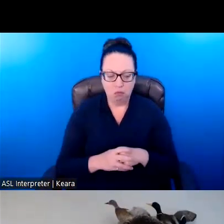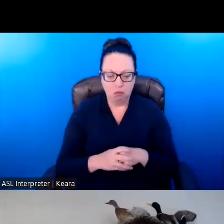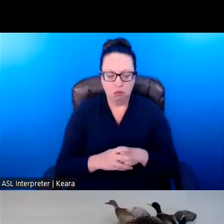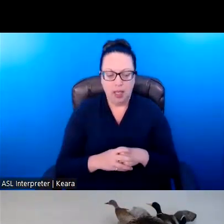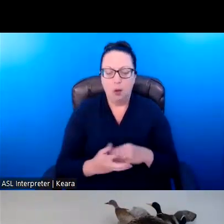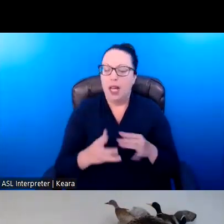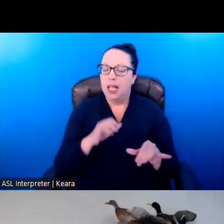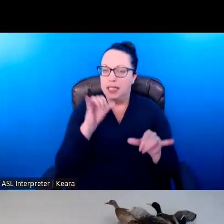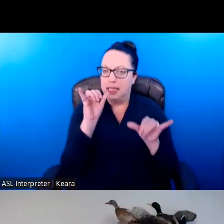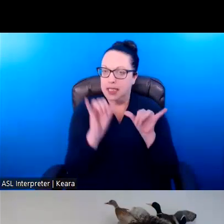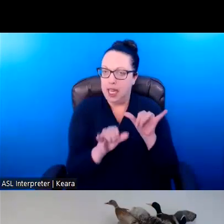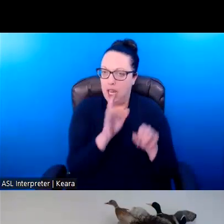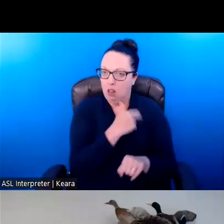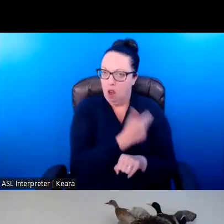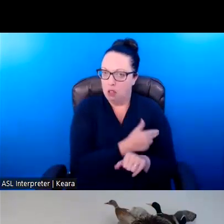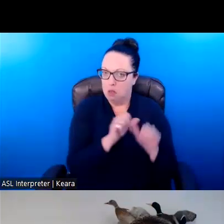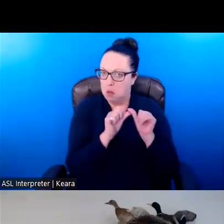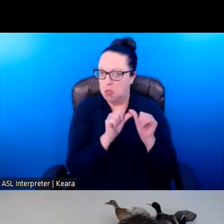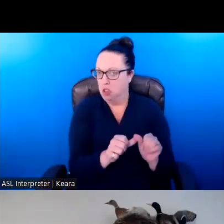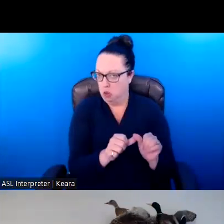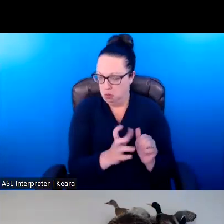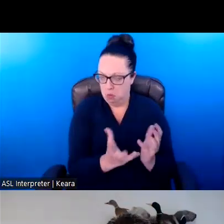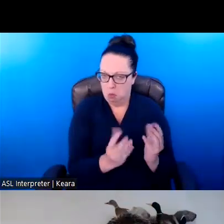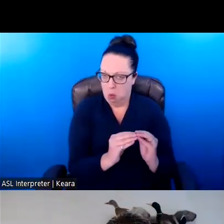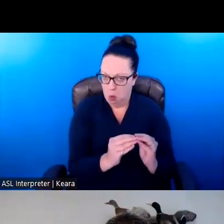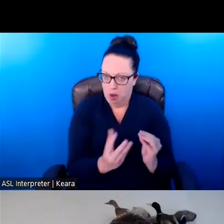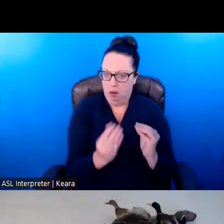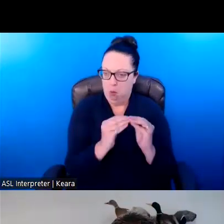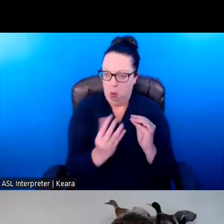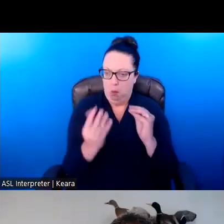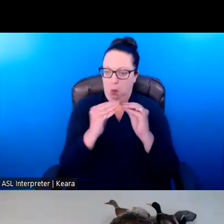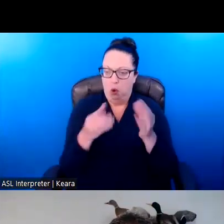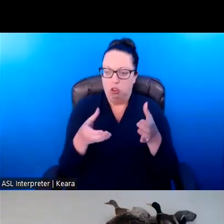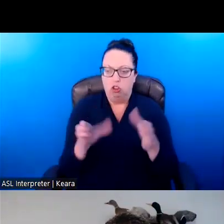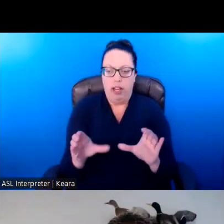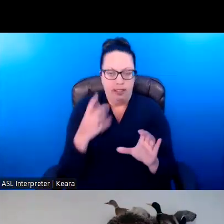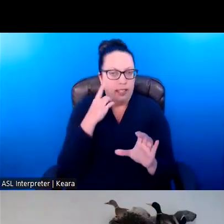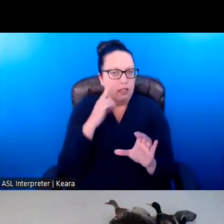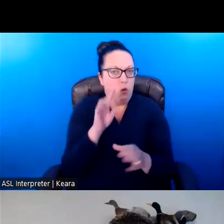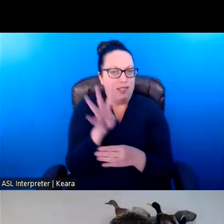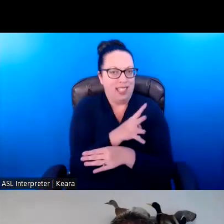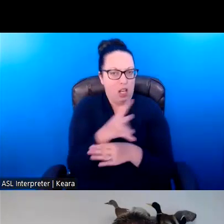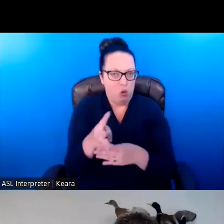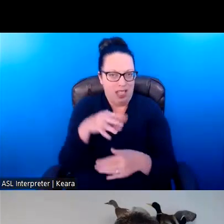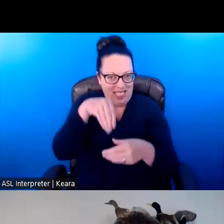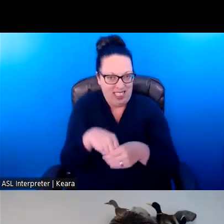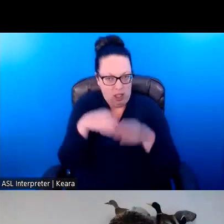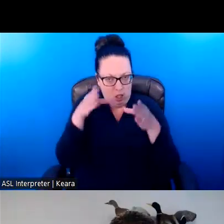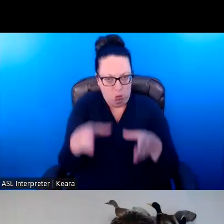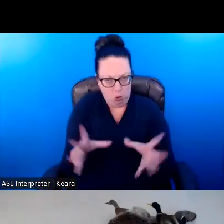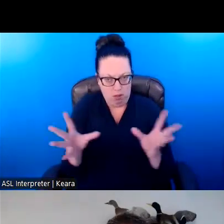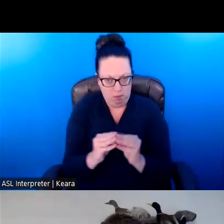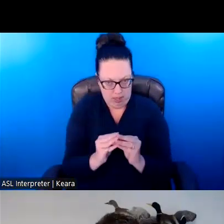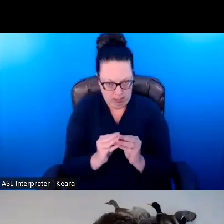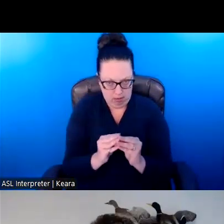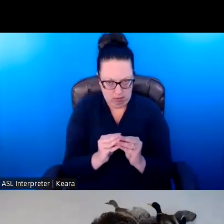cover. There gets to be more and more chances for scheduling an in-person meeting where family